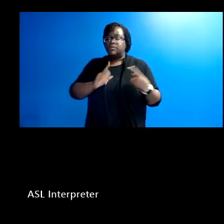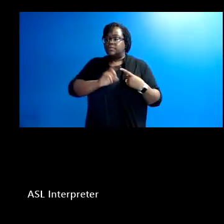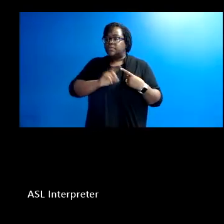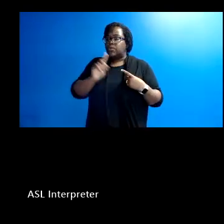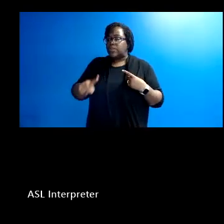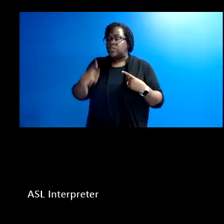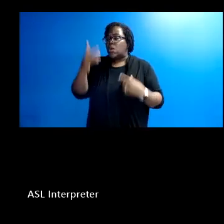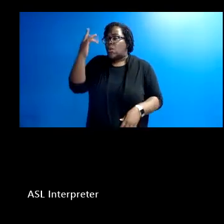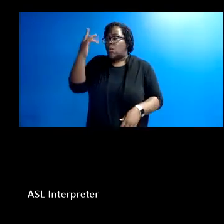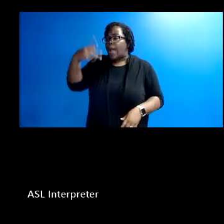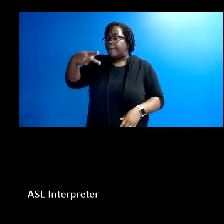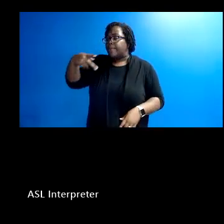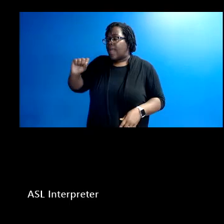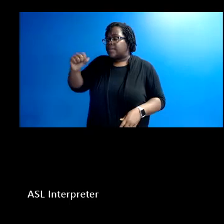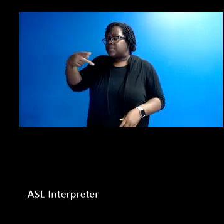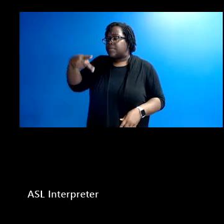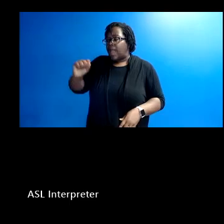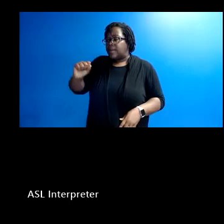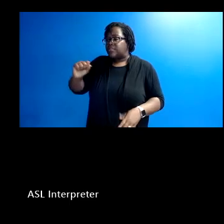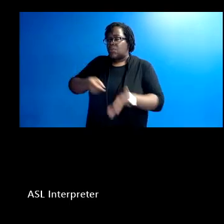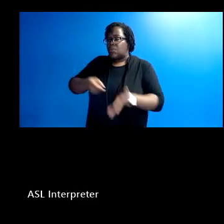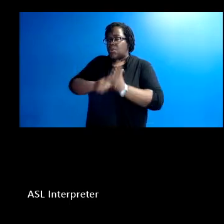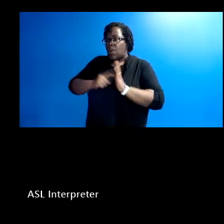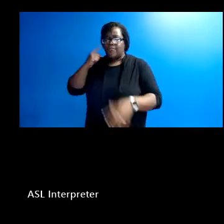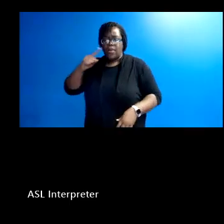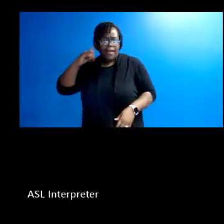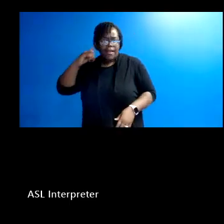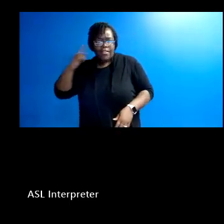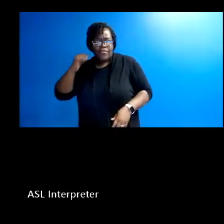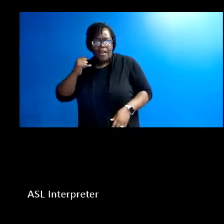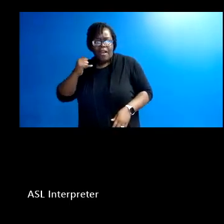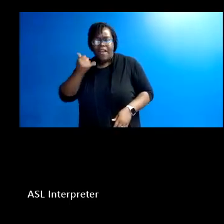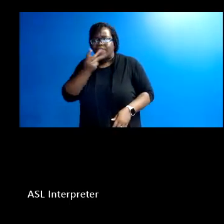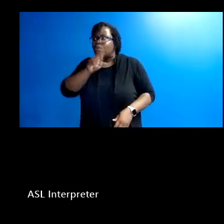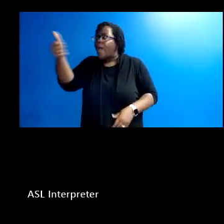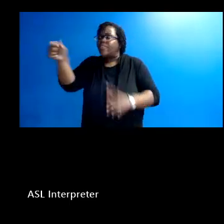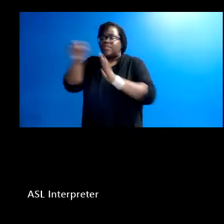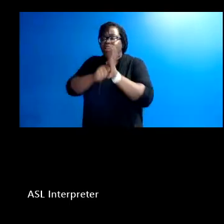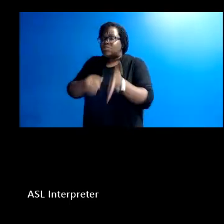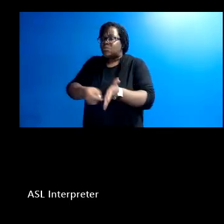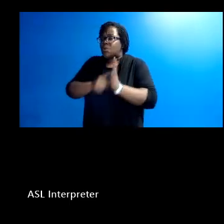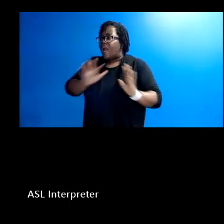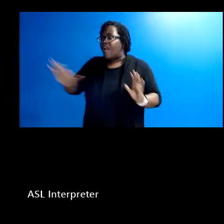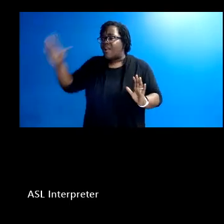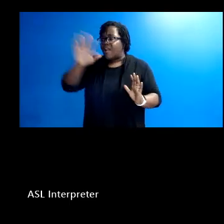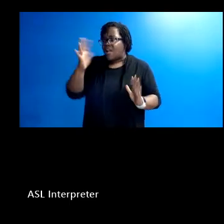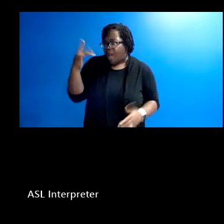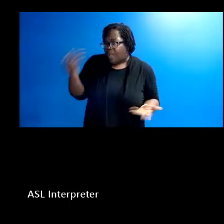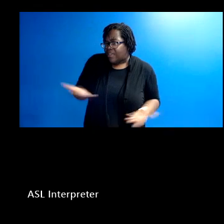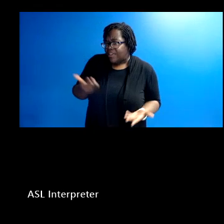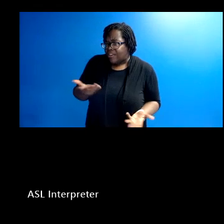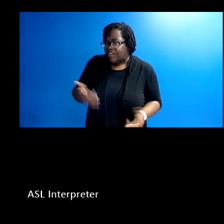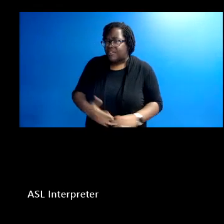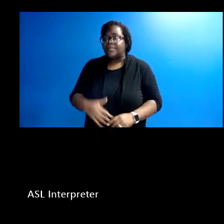are PSPS events required in California and very few other places in the rest of the country? So